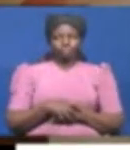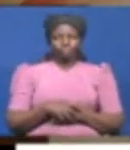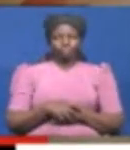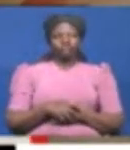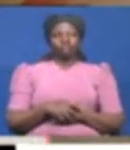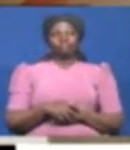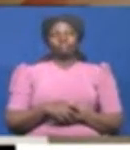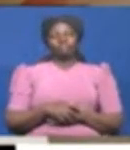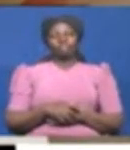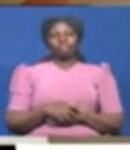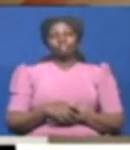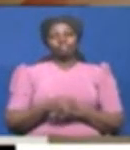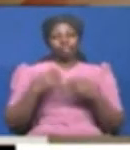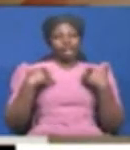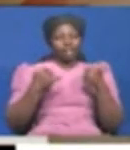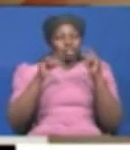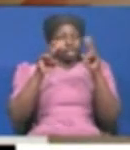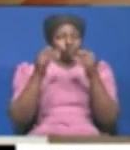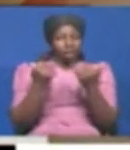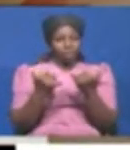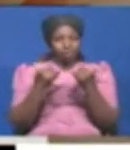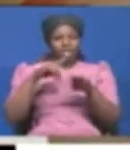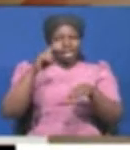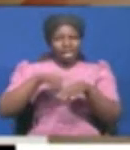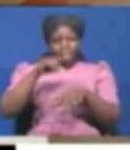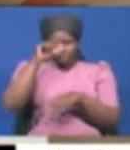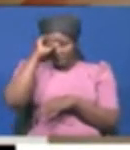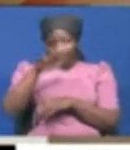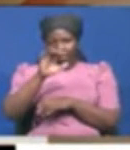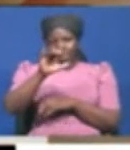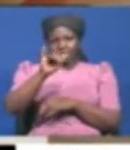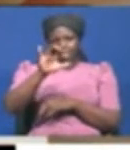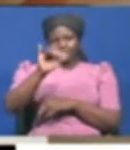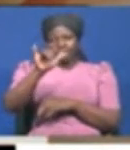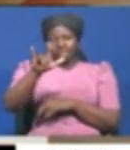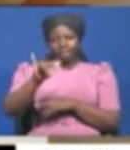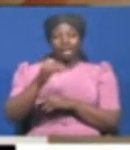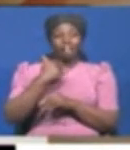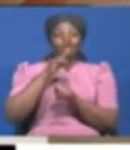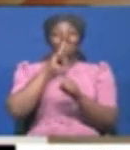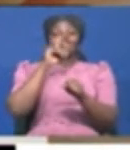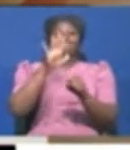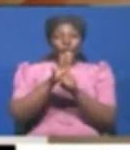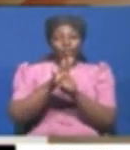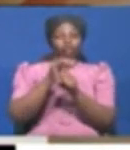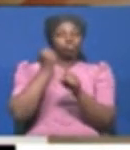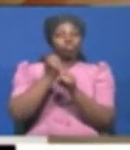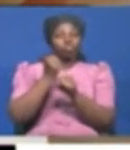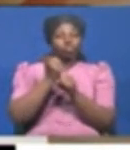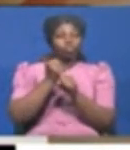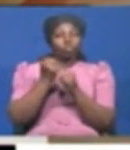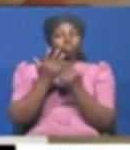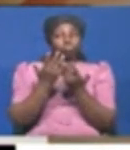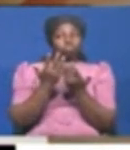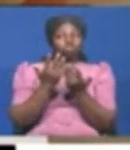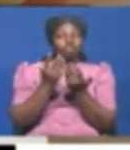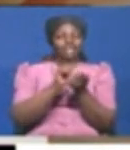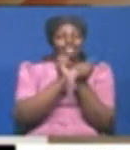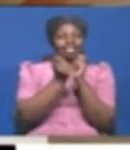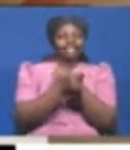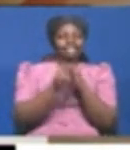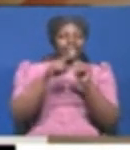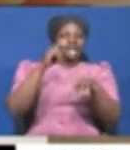And now on health matters, Embu Governor Cecily Mbarire has pledged to undertake sweeping reforms at Embu Level 5 Teaching